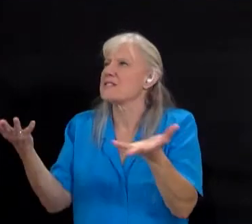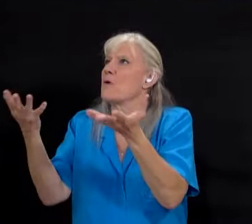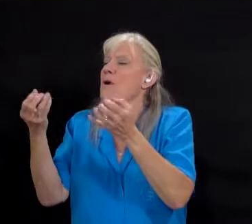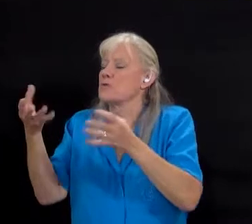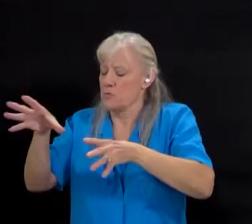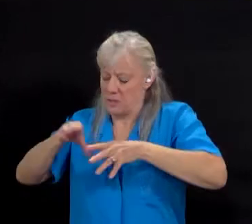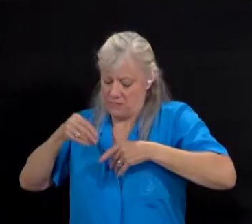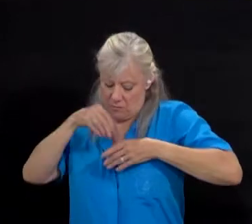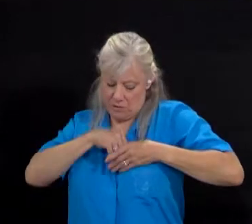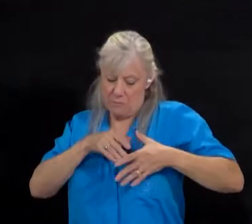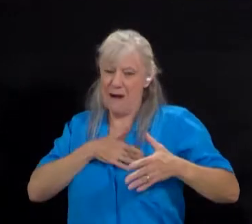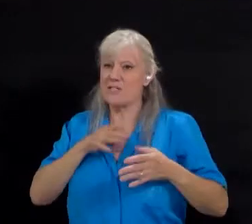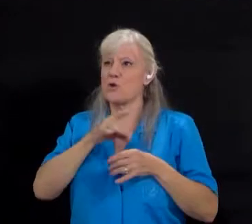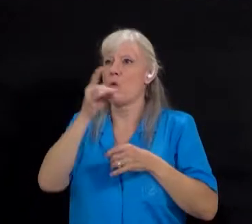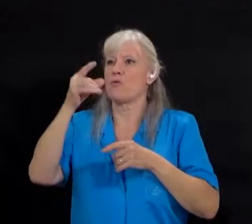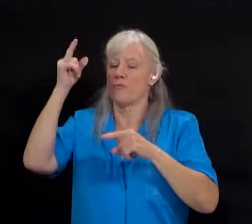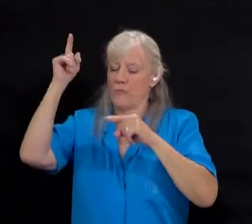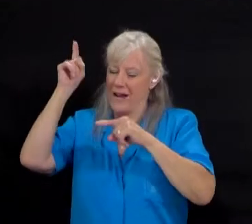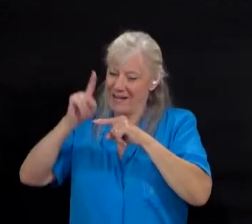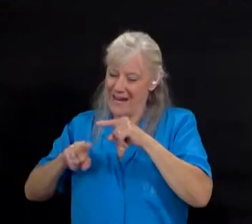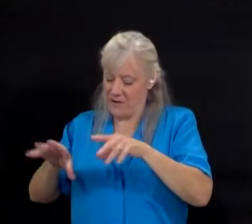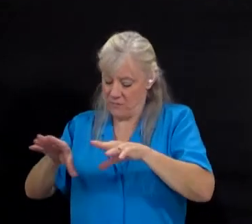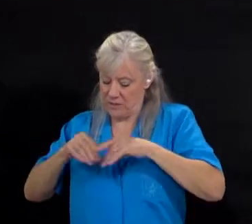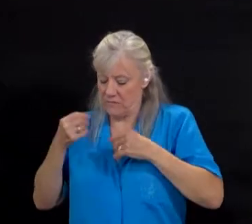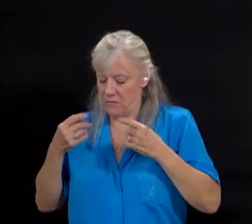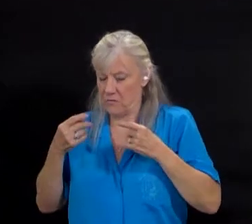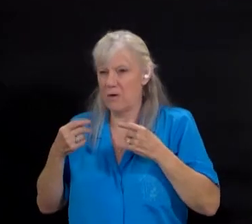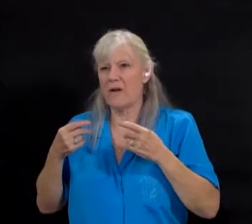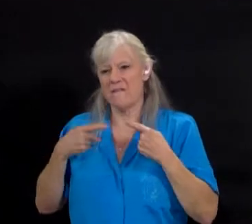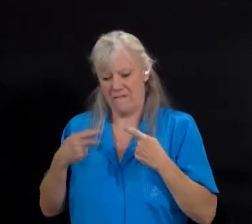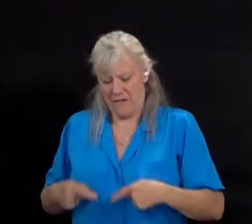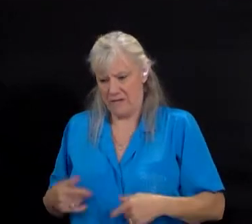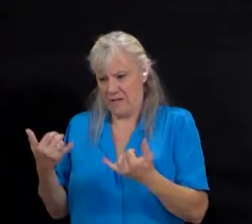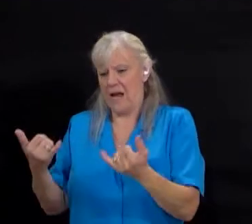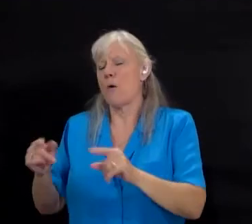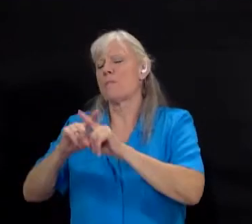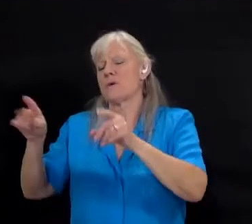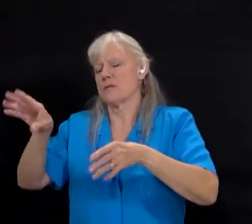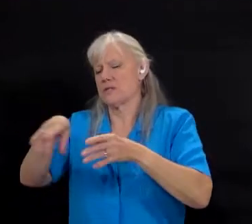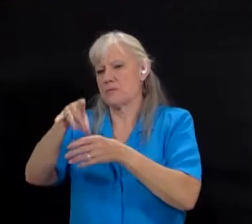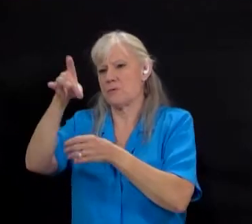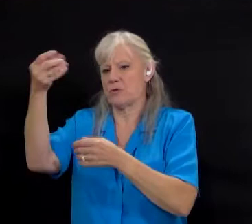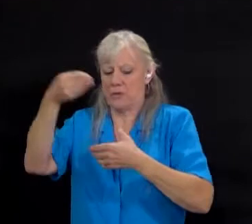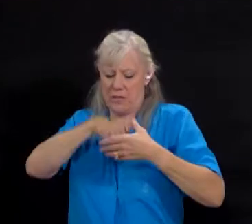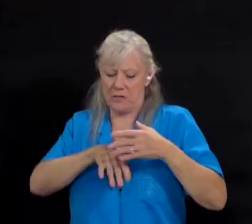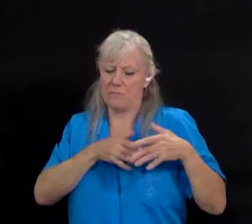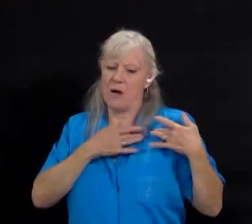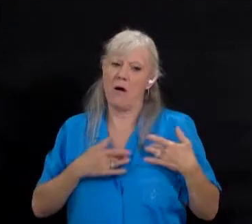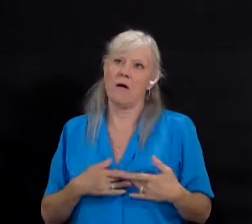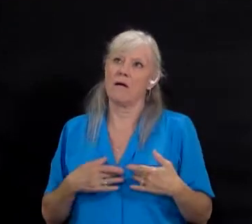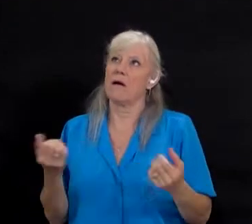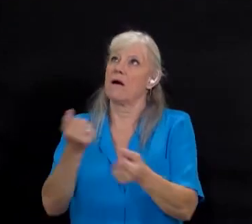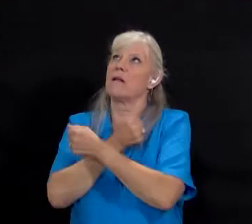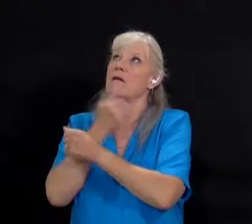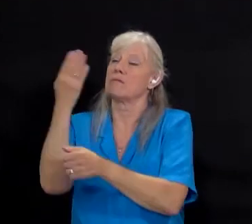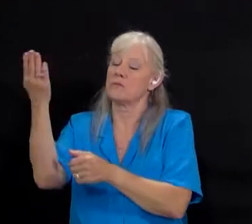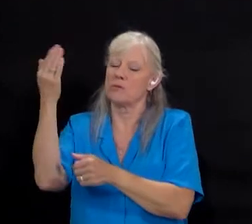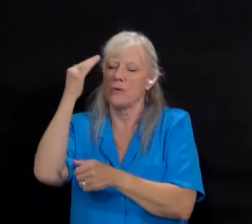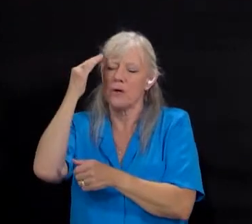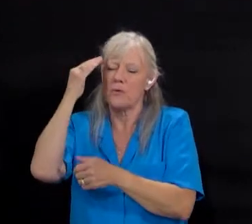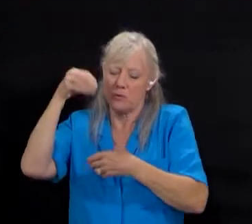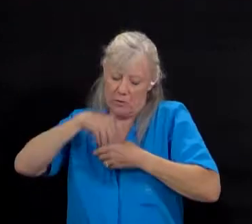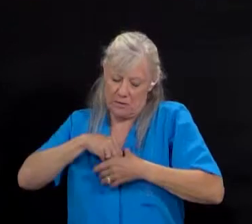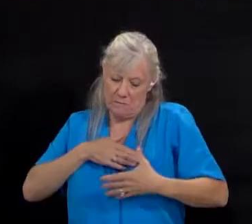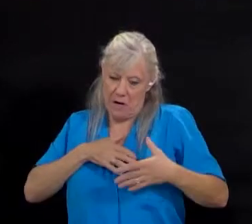into my soul. Since I cannot now receive you sacramentally, come at least spiritually into my heart. I embrace you as if you were already